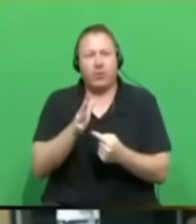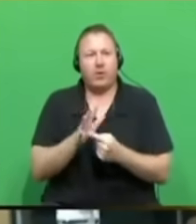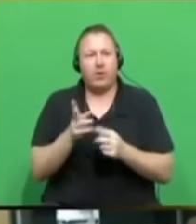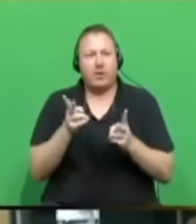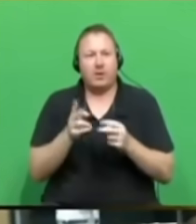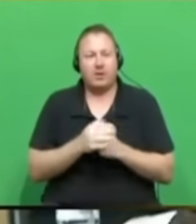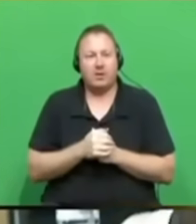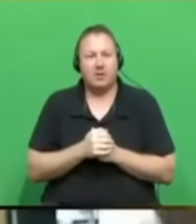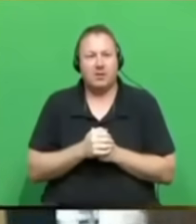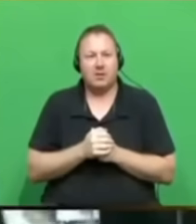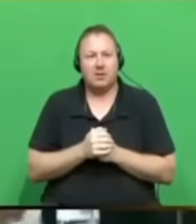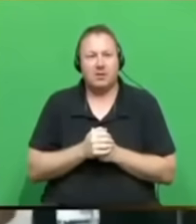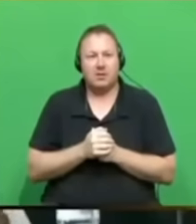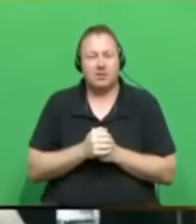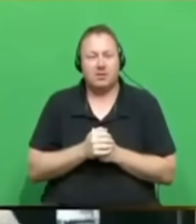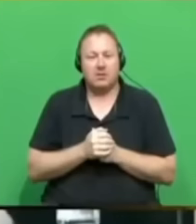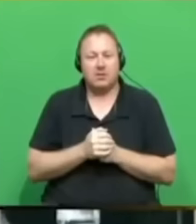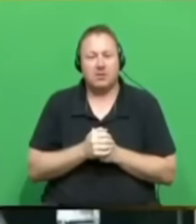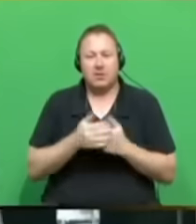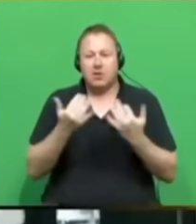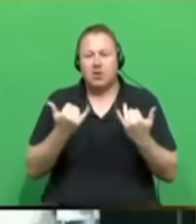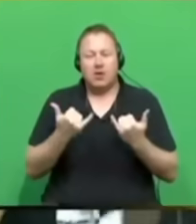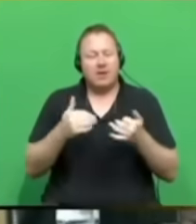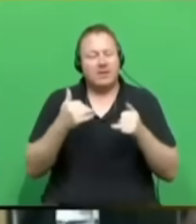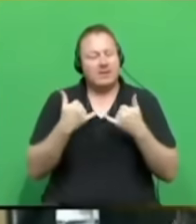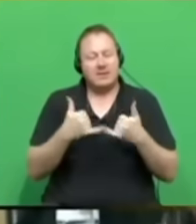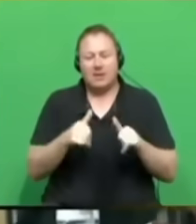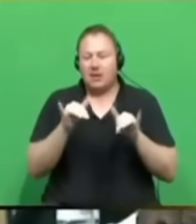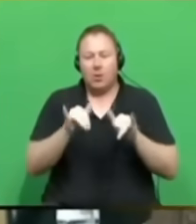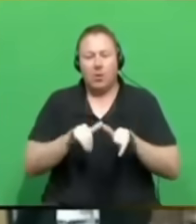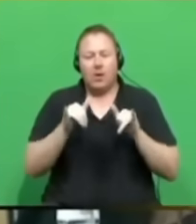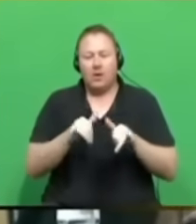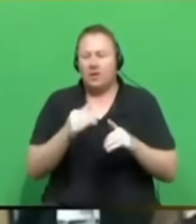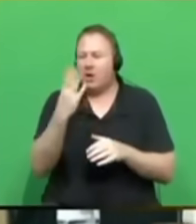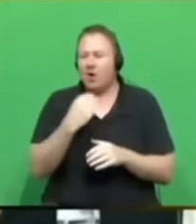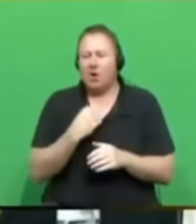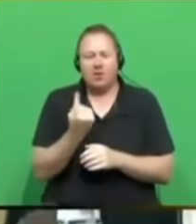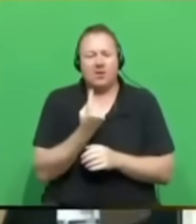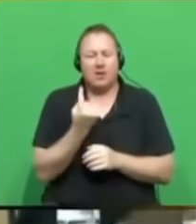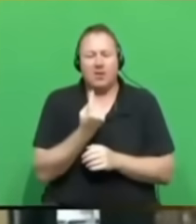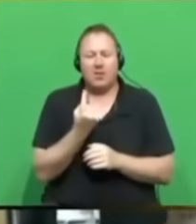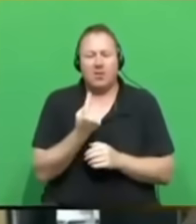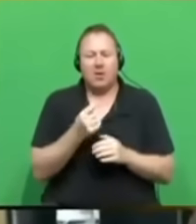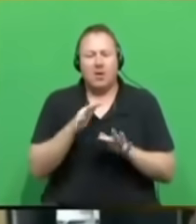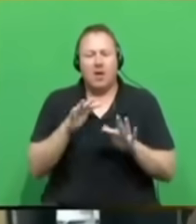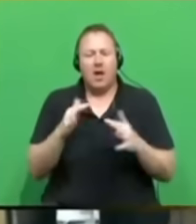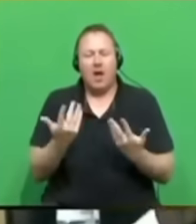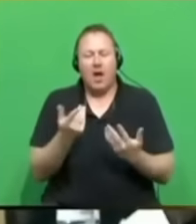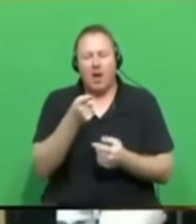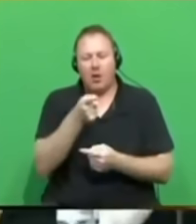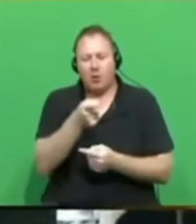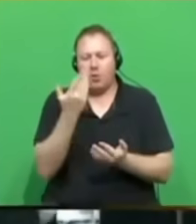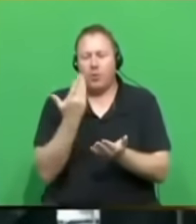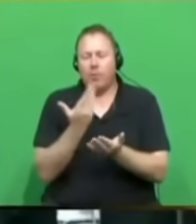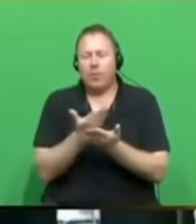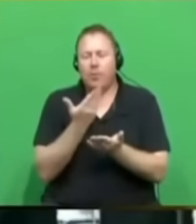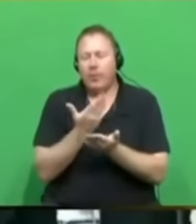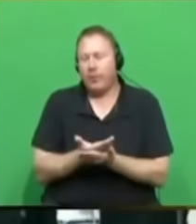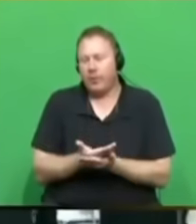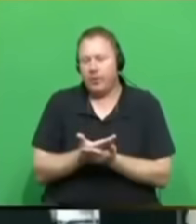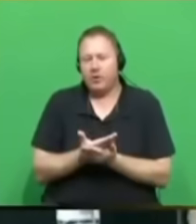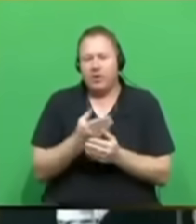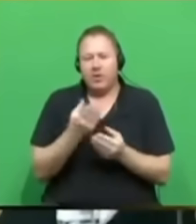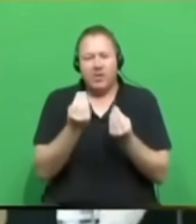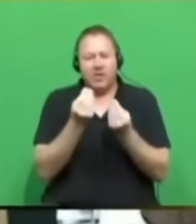Lele hono re sabe ile meganya phatleng re ipucha hore na o tla gona joang go phethagatsa ditshepiso tseo bolelang ka tsona mola o isa palela ke